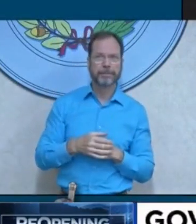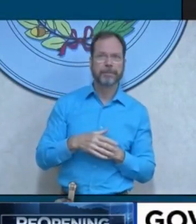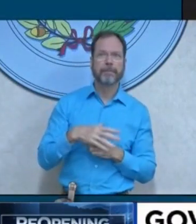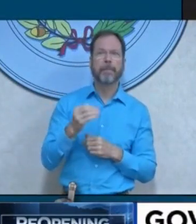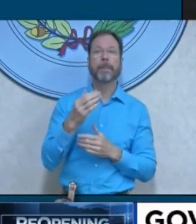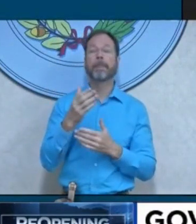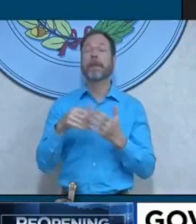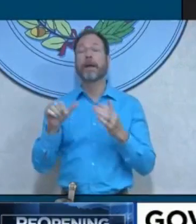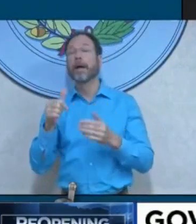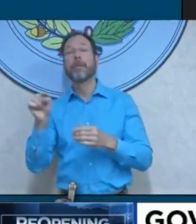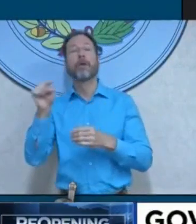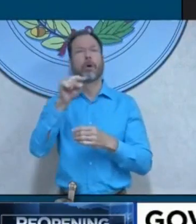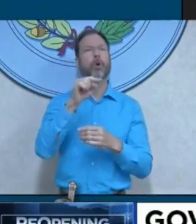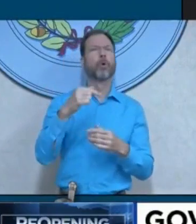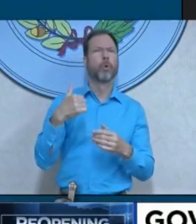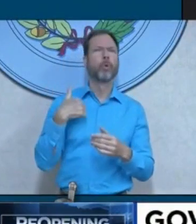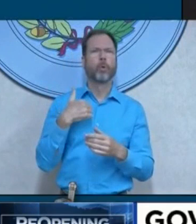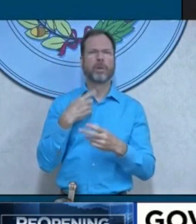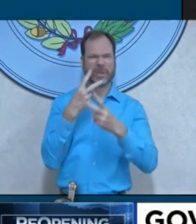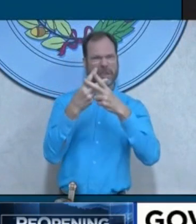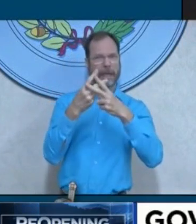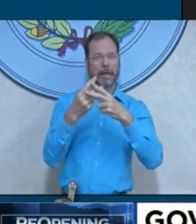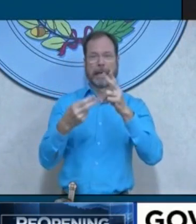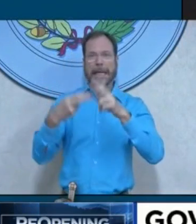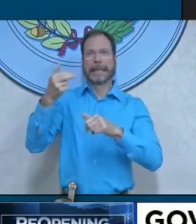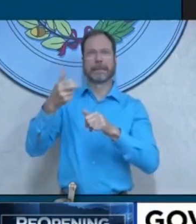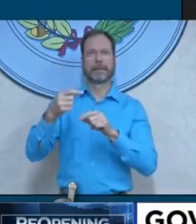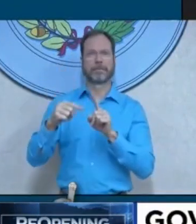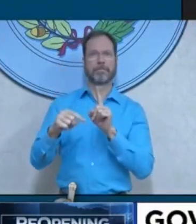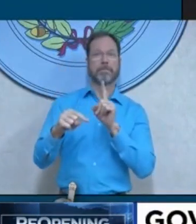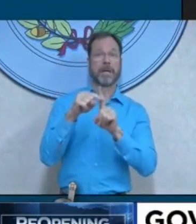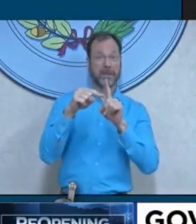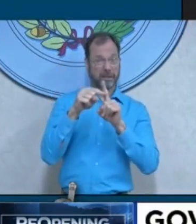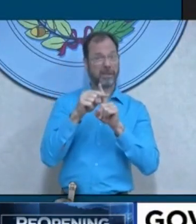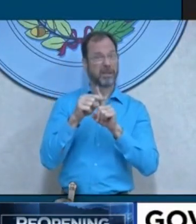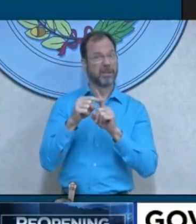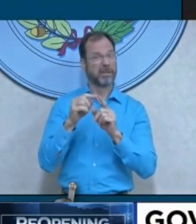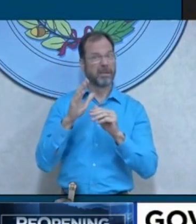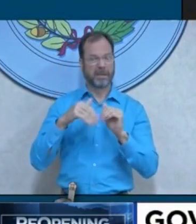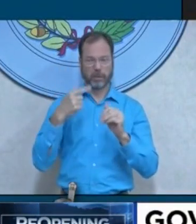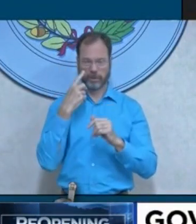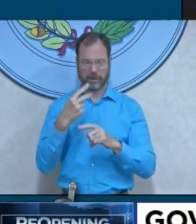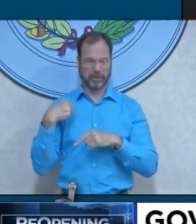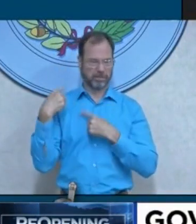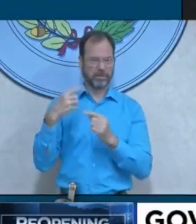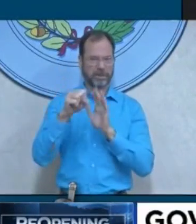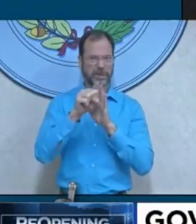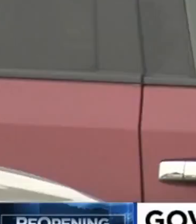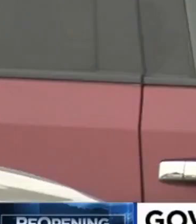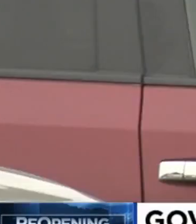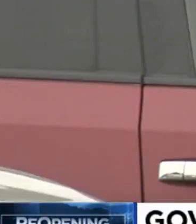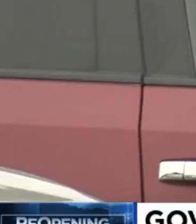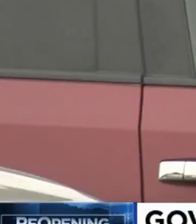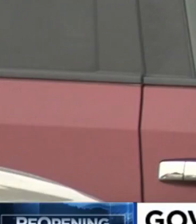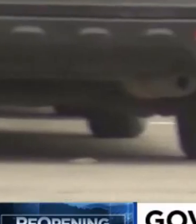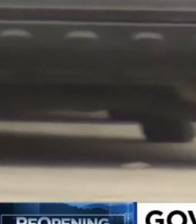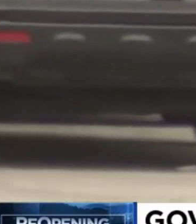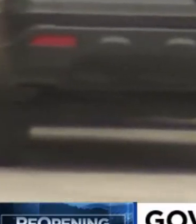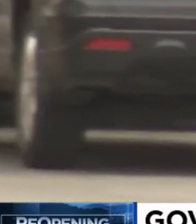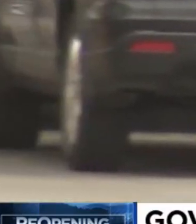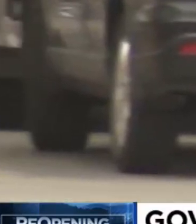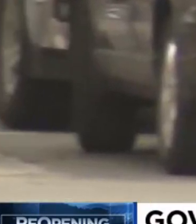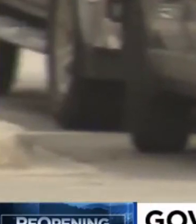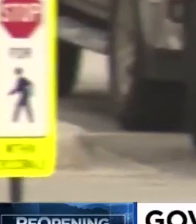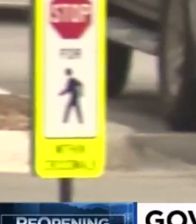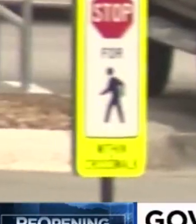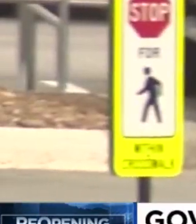and prison settings, they have returned the highest positivity rate that we have seen in the state of Texas. Our recent surge